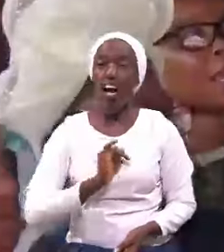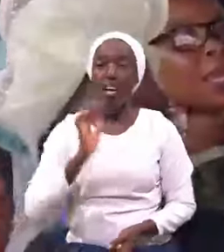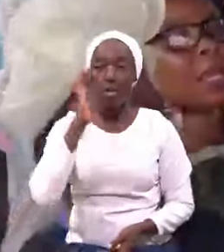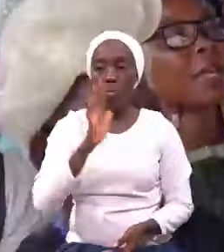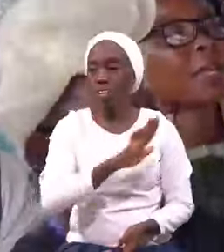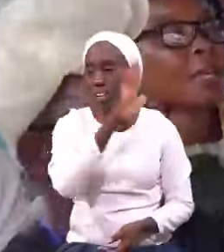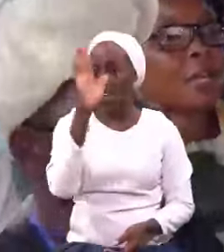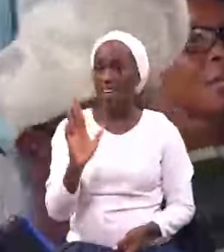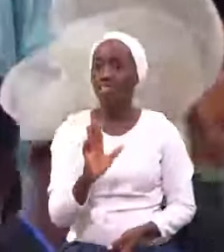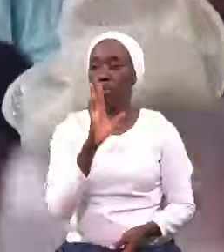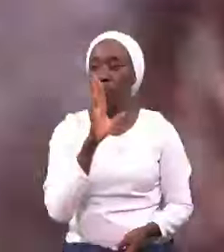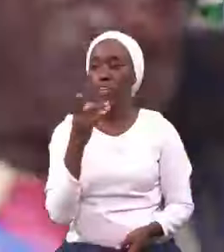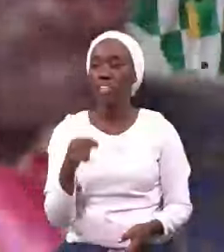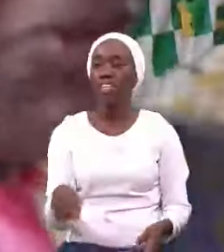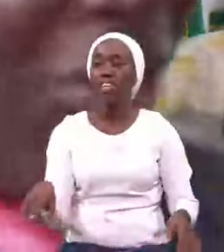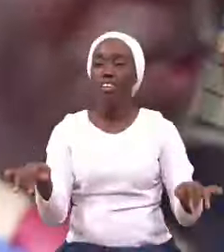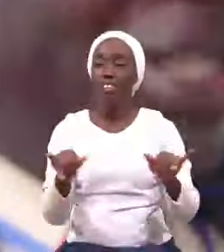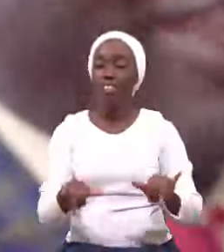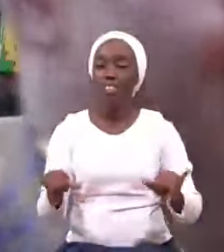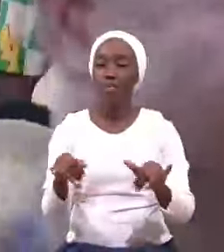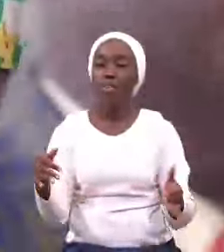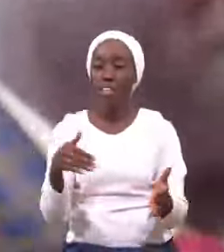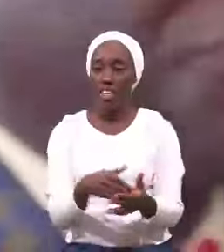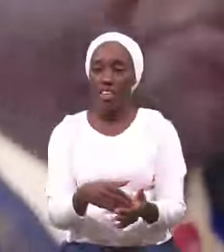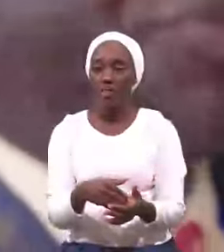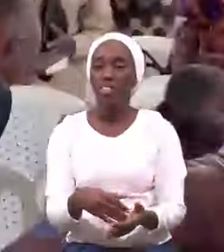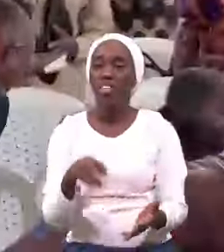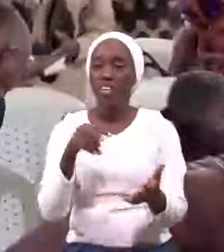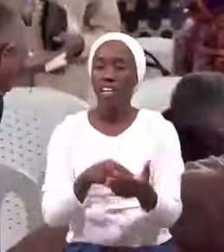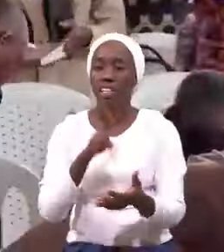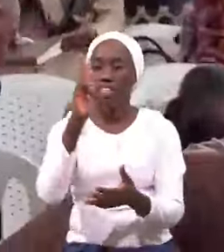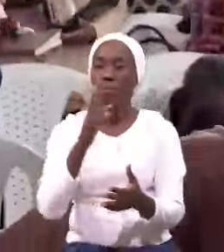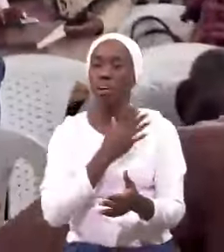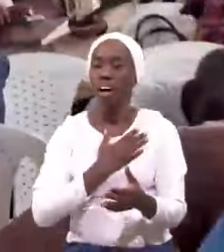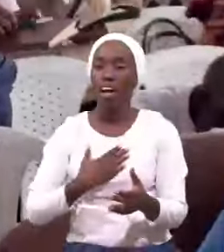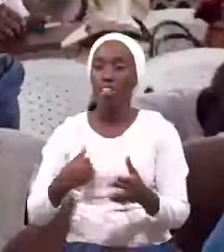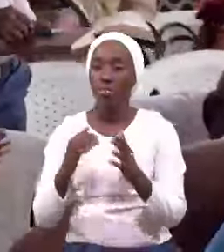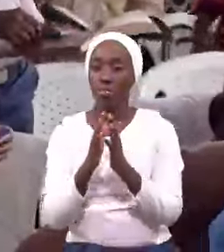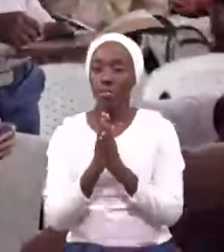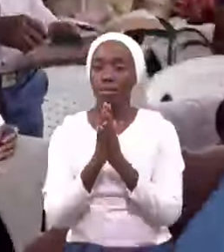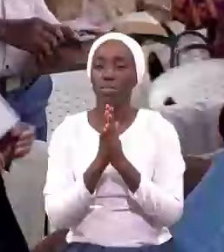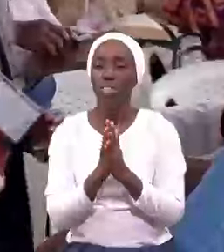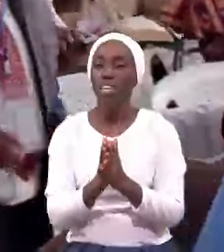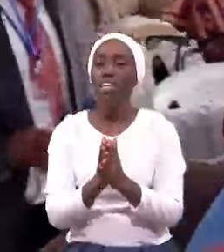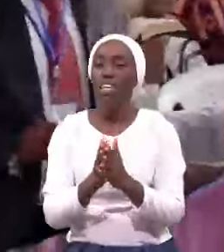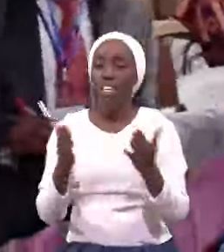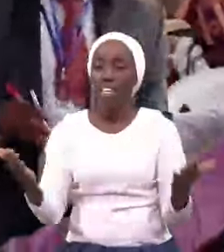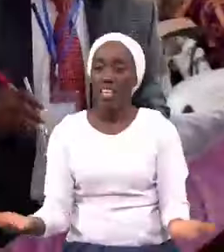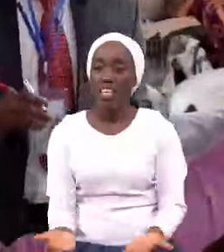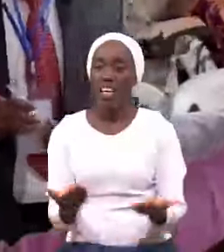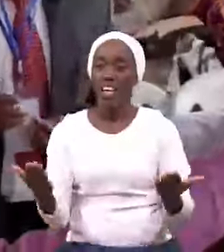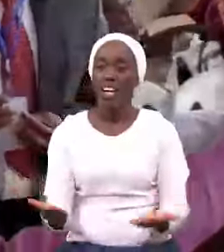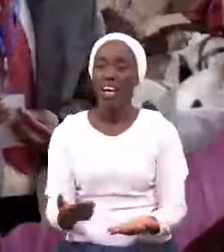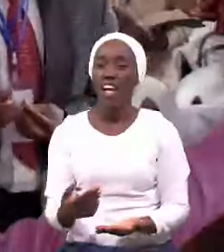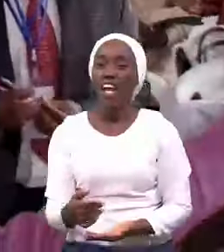Rise up. Rise up and tell the Lord. Rise up and tell the Lord. Here I am. Here we are. The